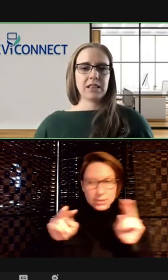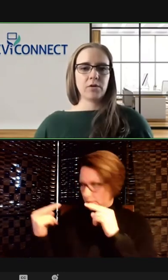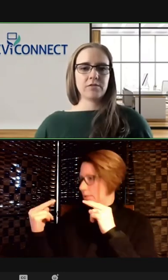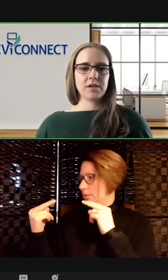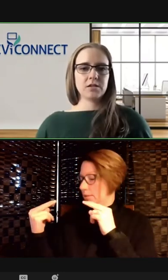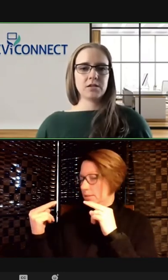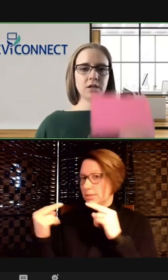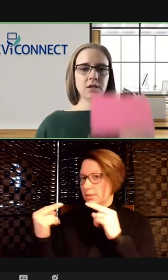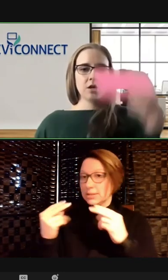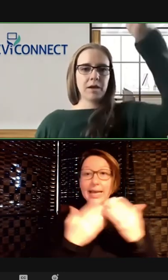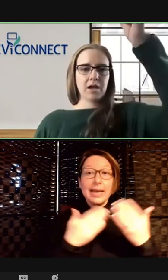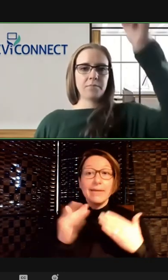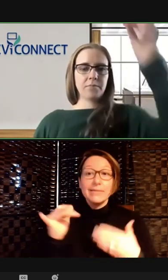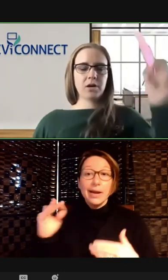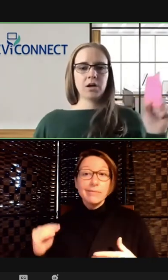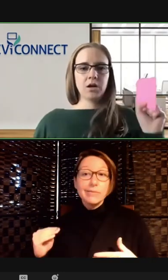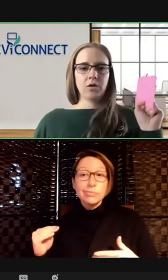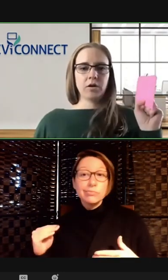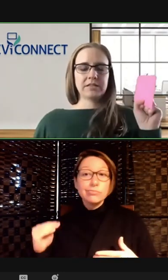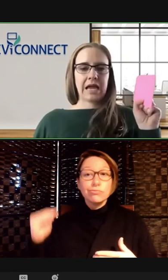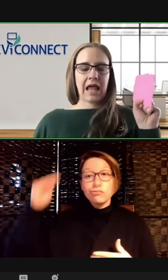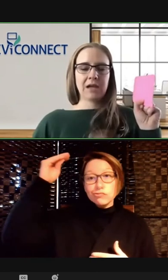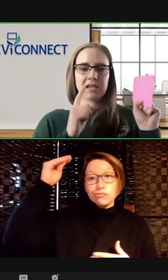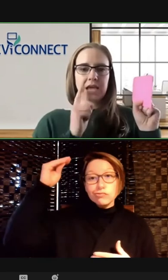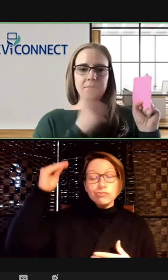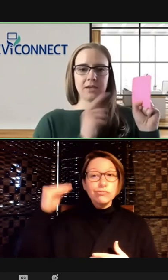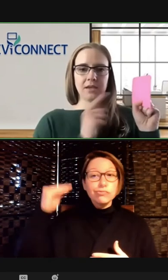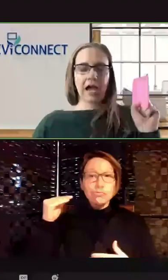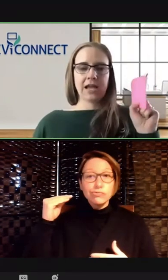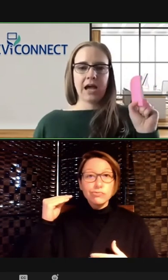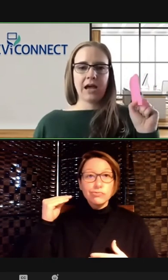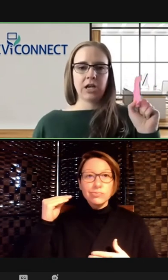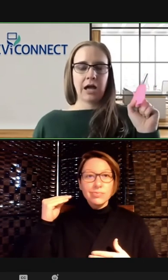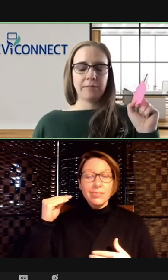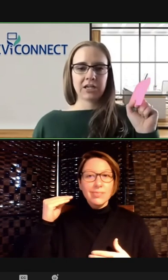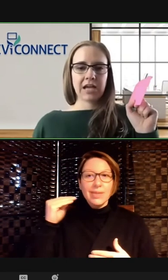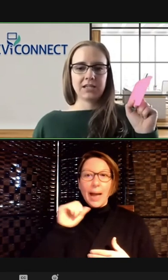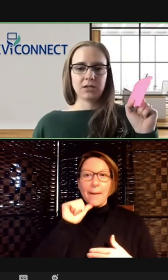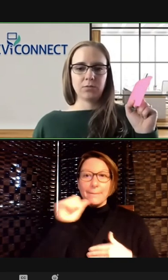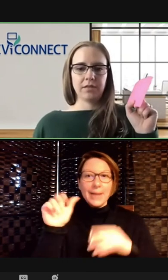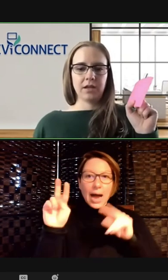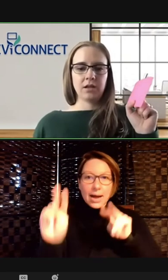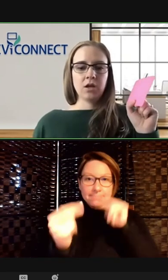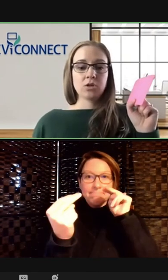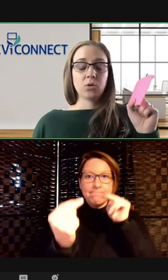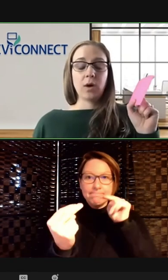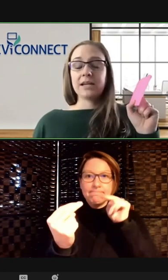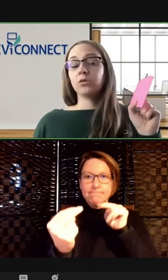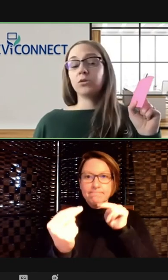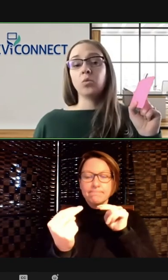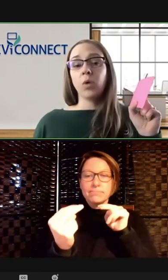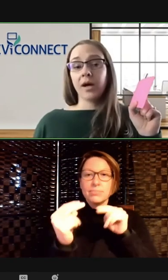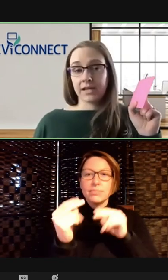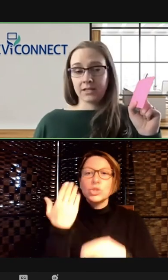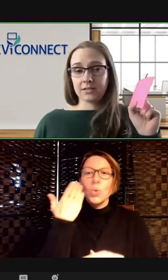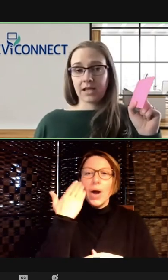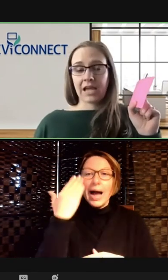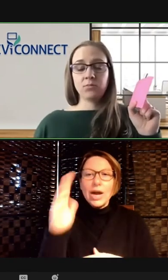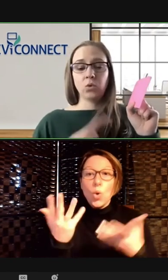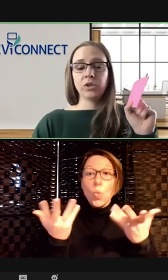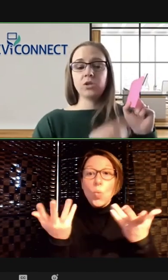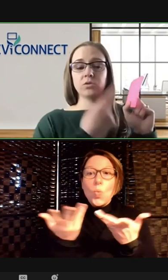if it's in my lower field or my upper or the side, I'm not yet making eye to object contact with it. So I don't know what